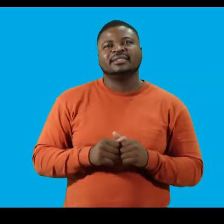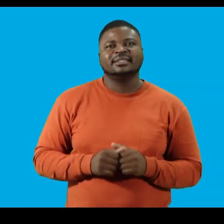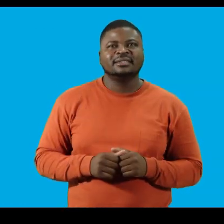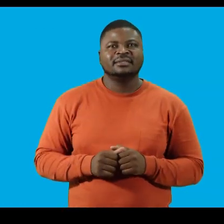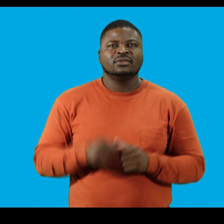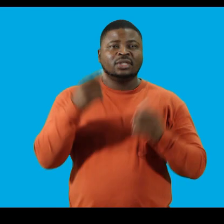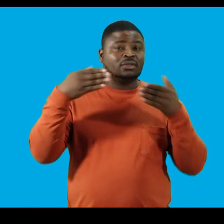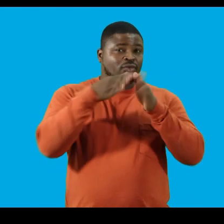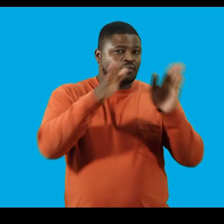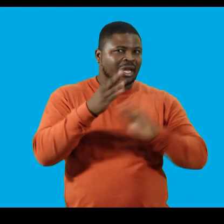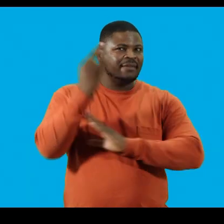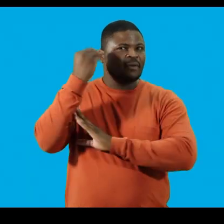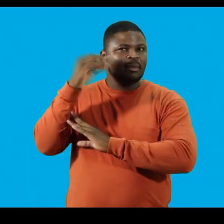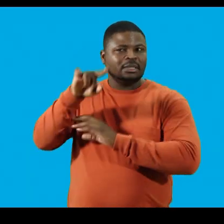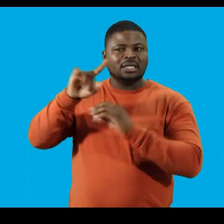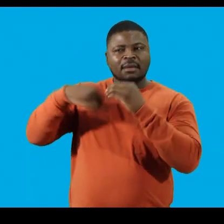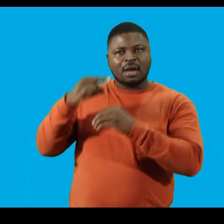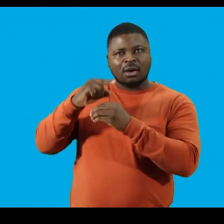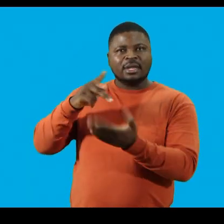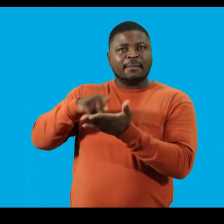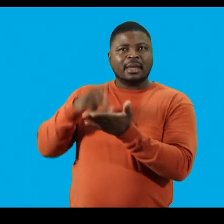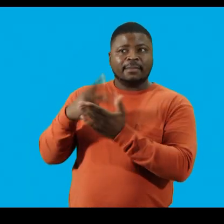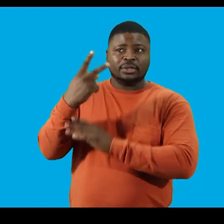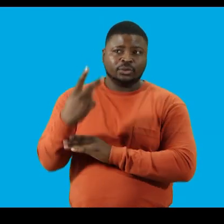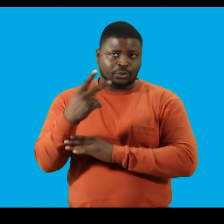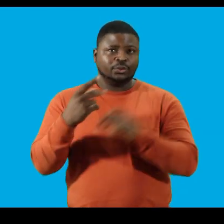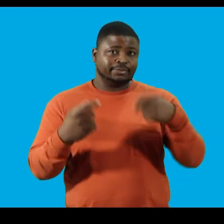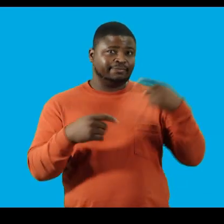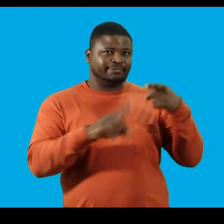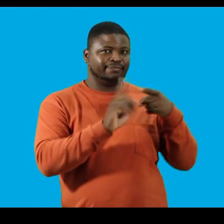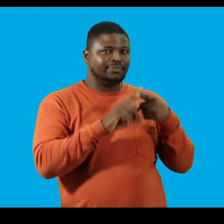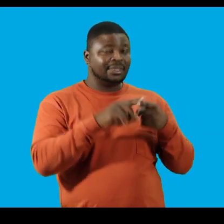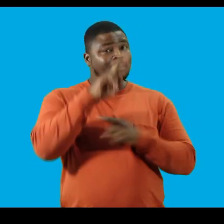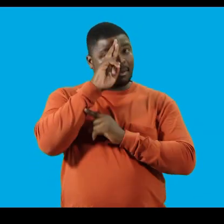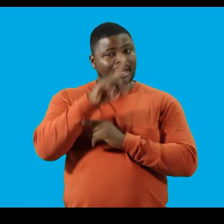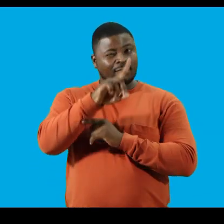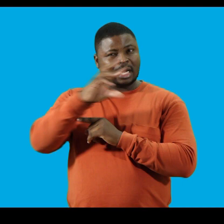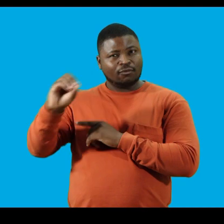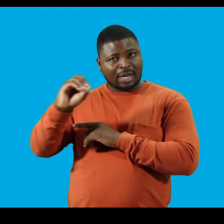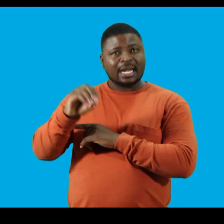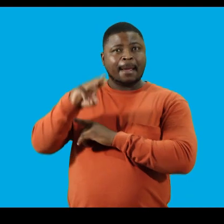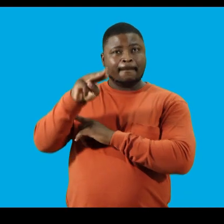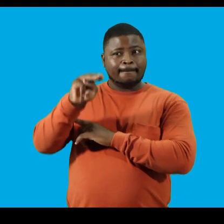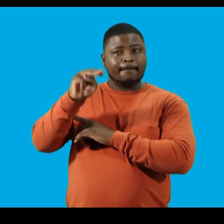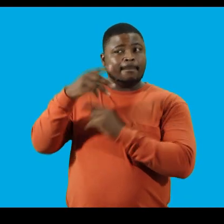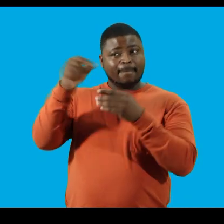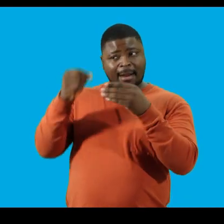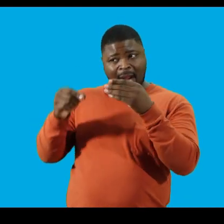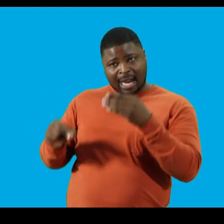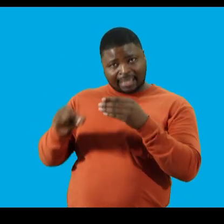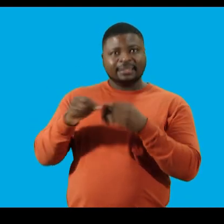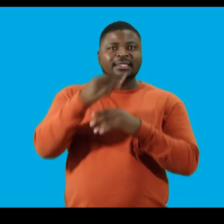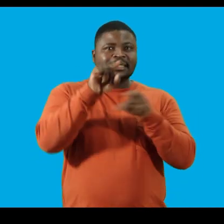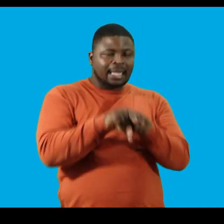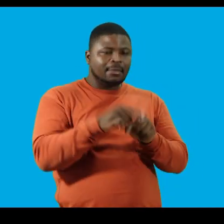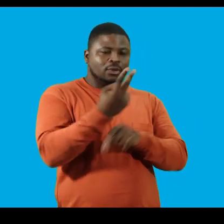Now, the general information about Paper 2. It is 100 marks for 2